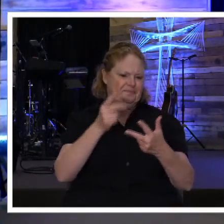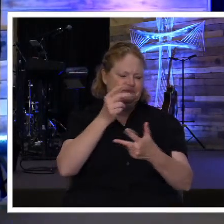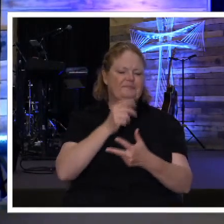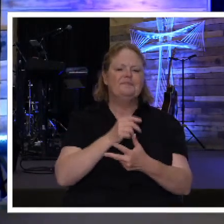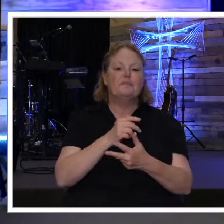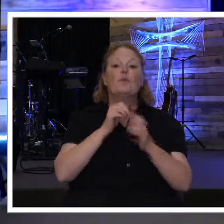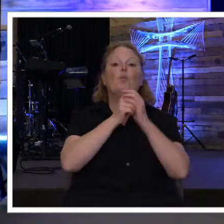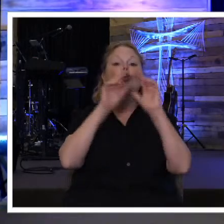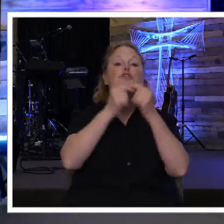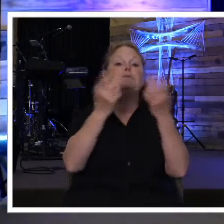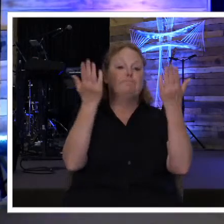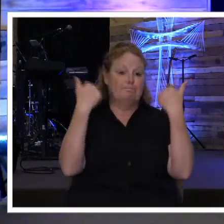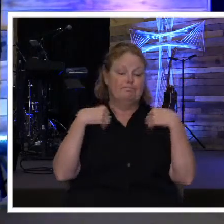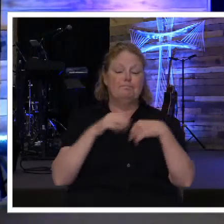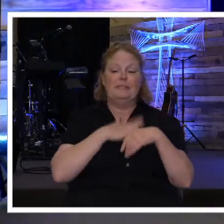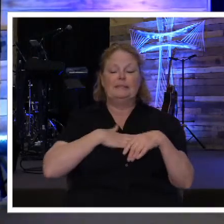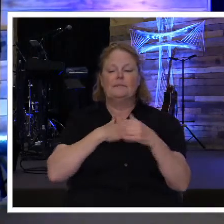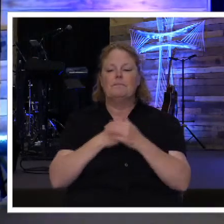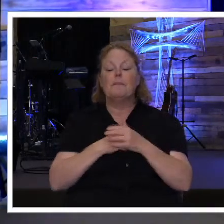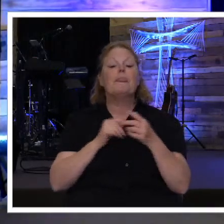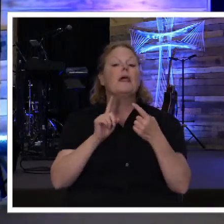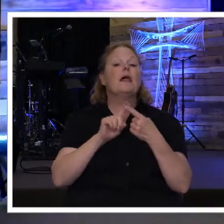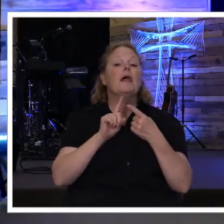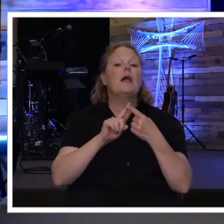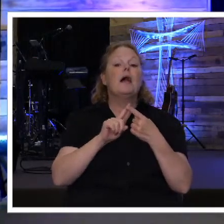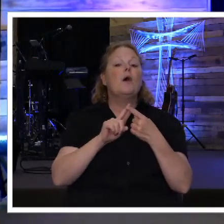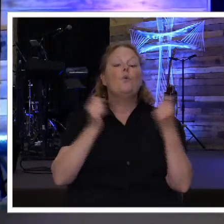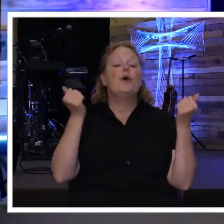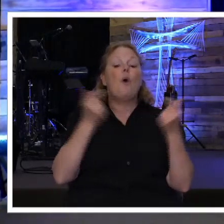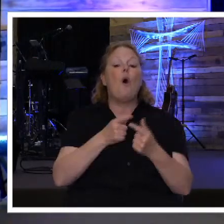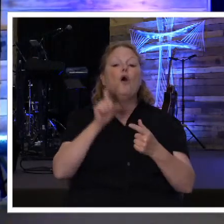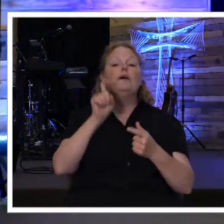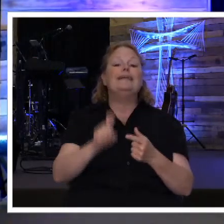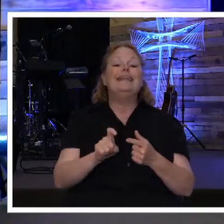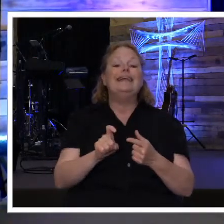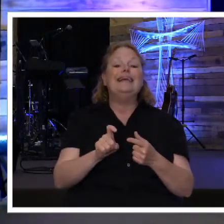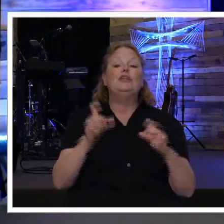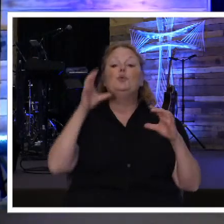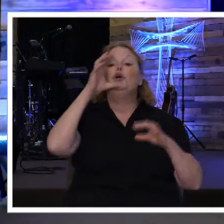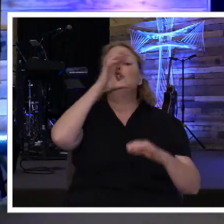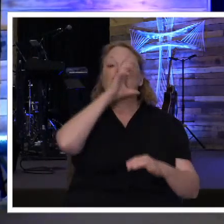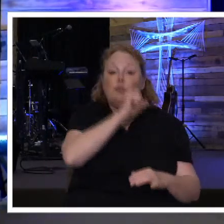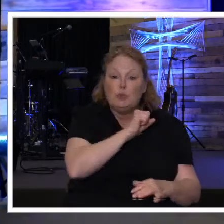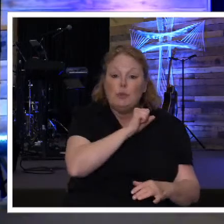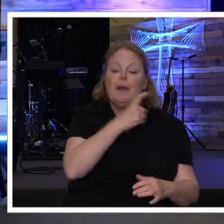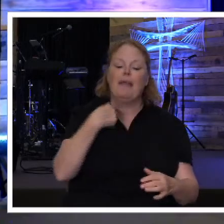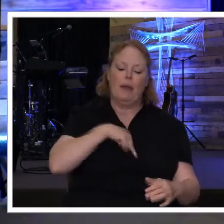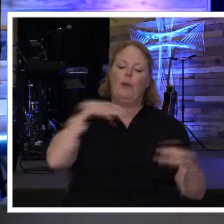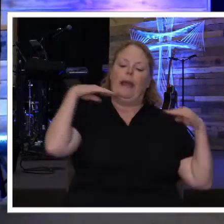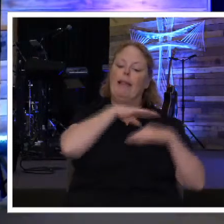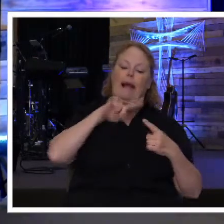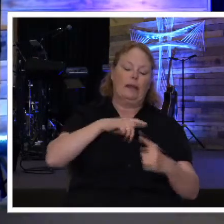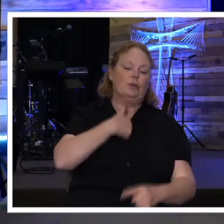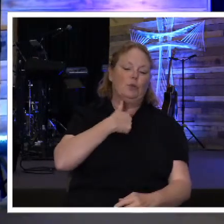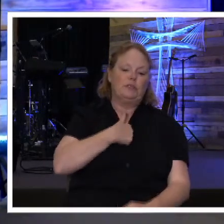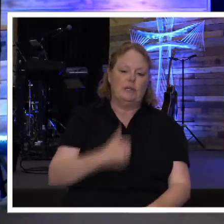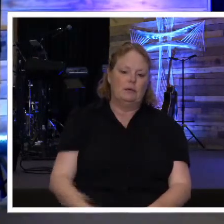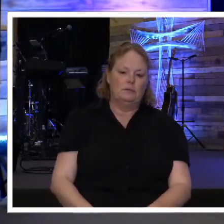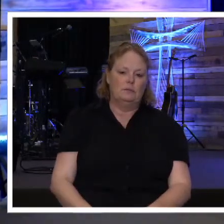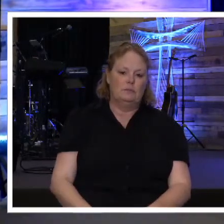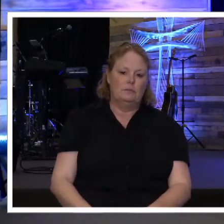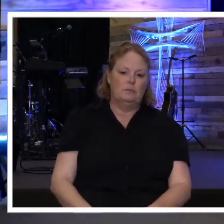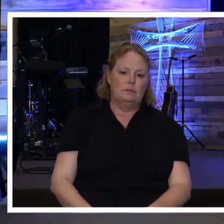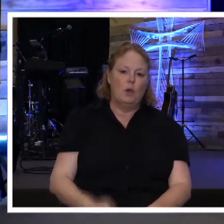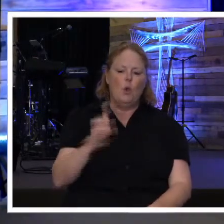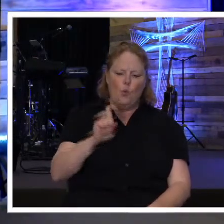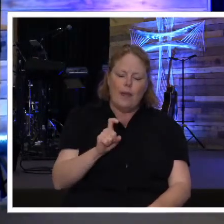points. Worship team, if you'd please come. Number one, all of us need to assume that we're in denial. We all just need to assume that we think way